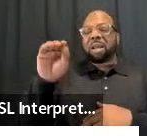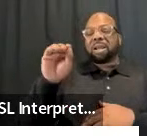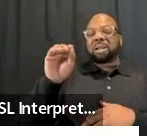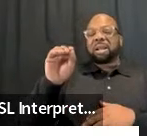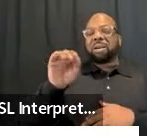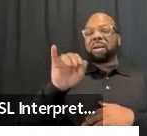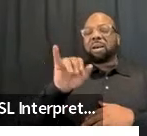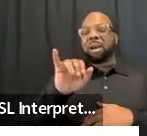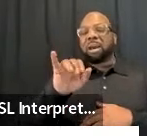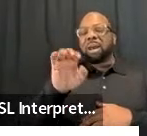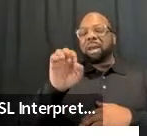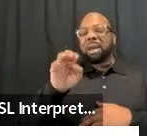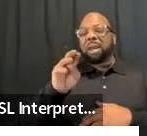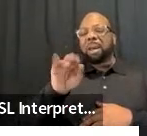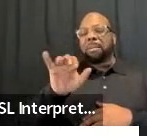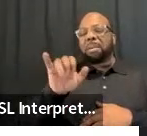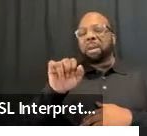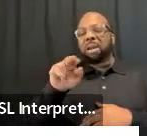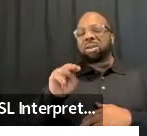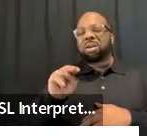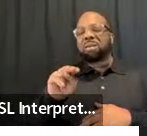vehicles largely.